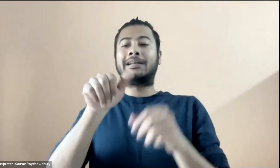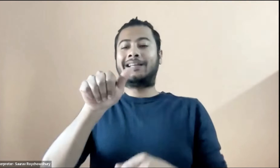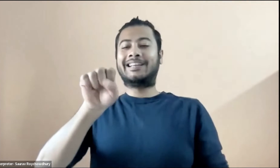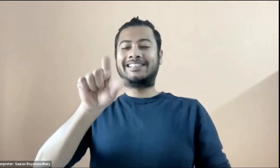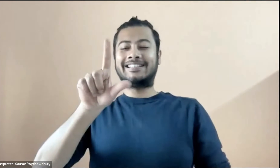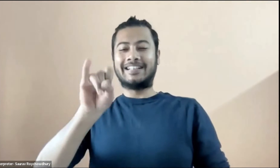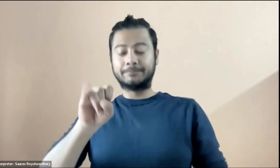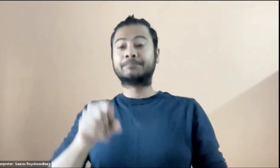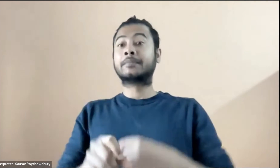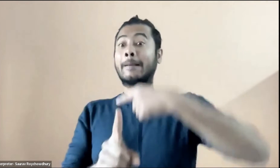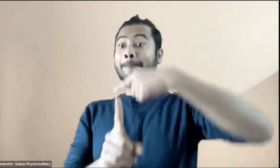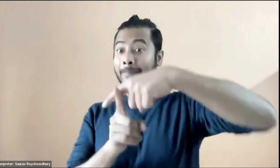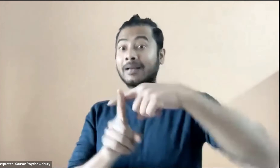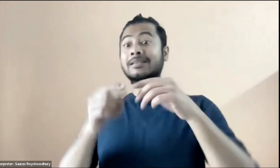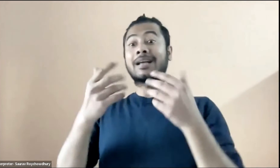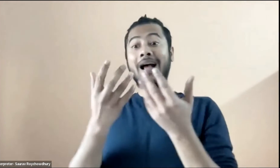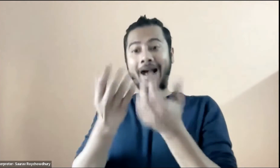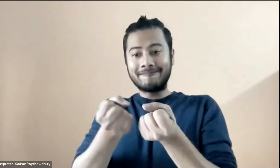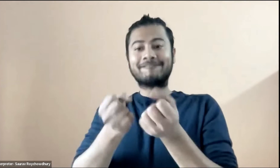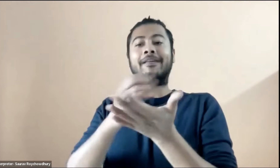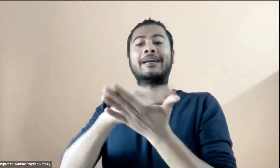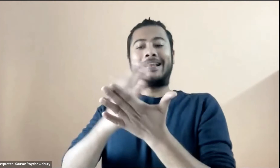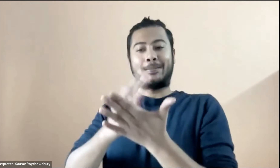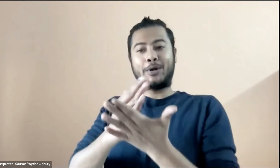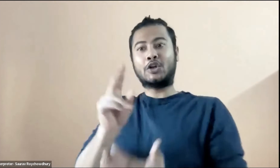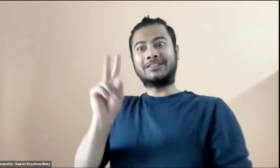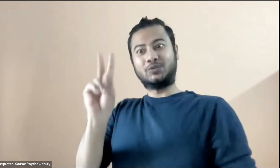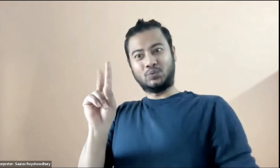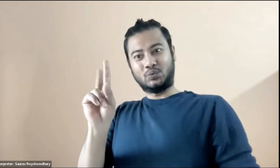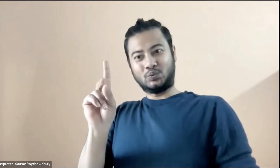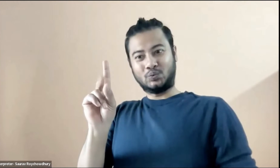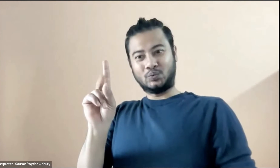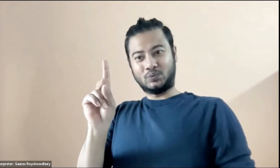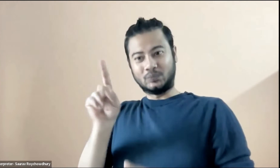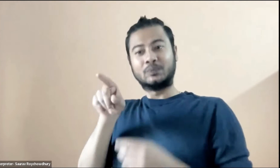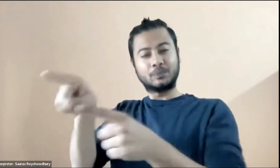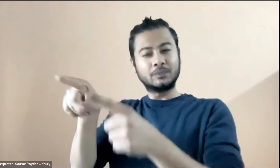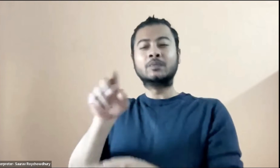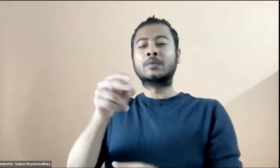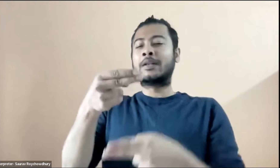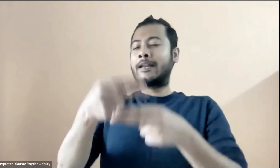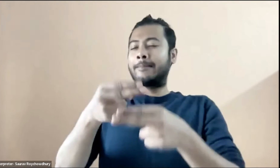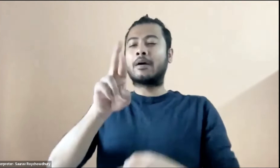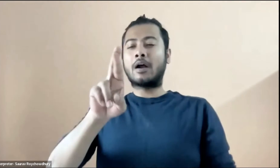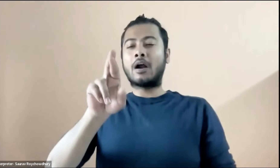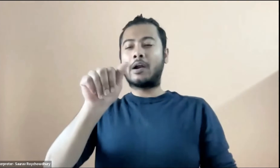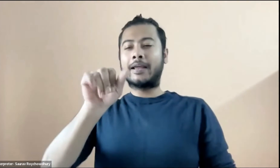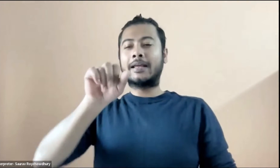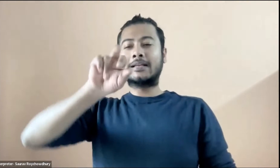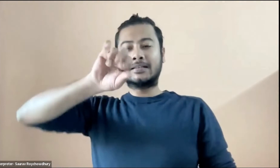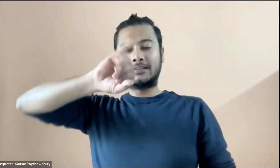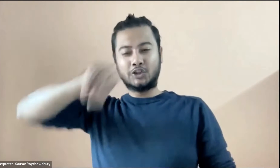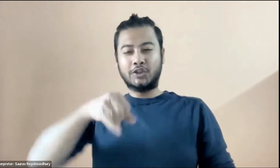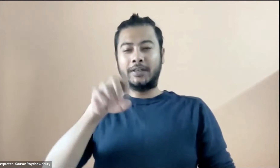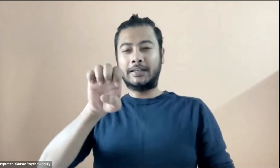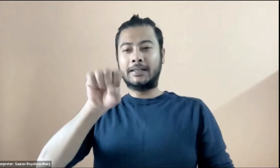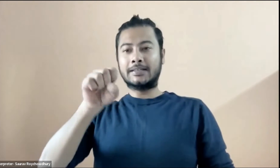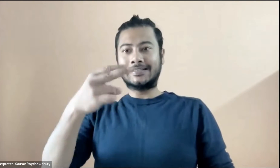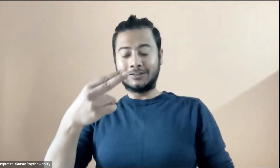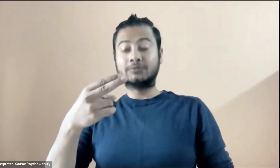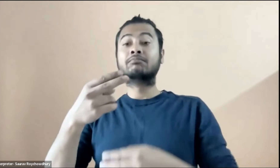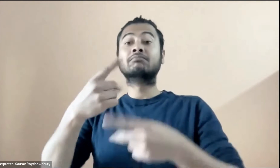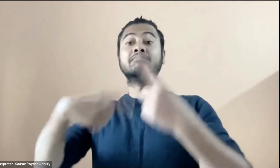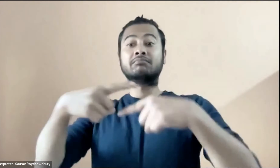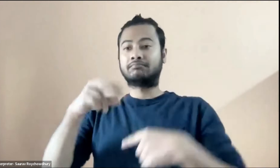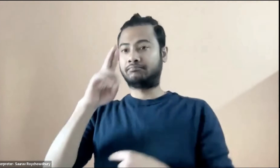wave like me from his screen. Rajesh is also a member of the Association of Sign Language Interpreters of India, and he has done this service